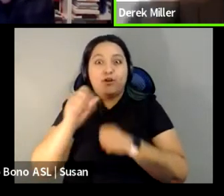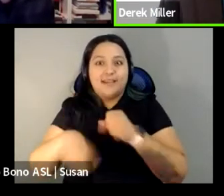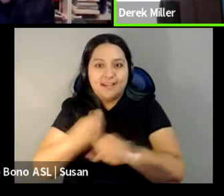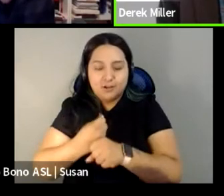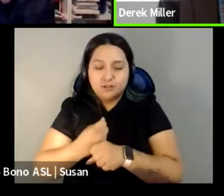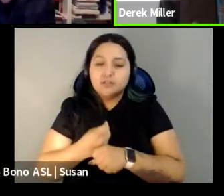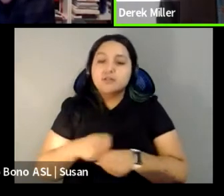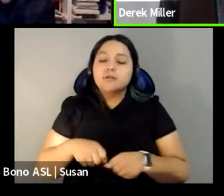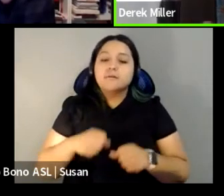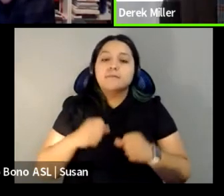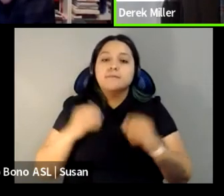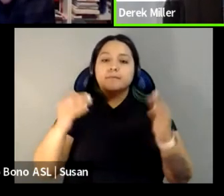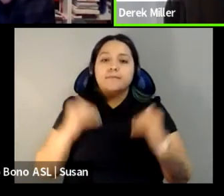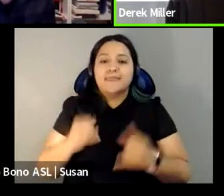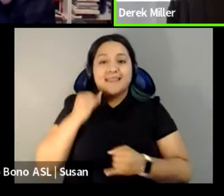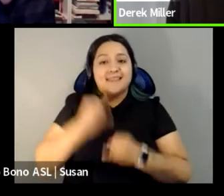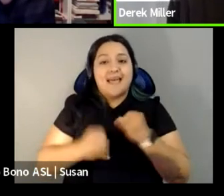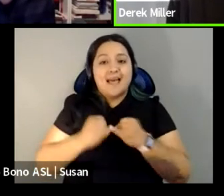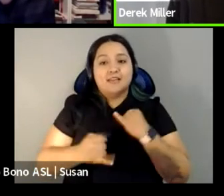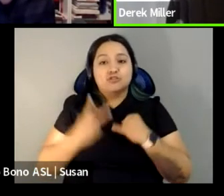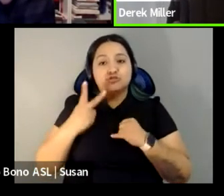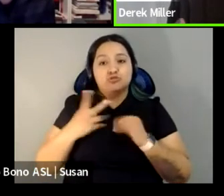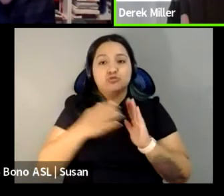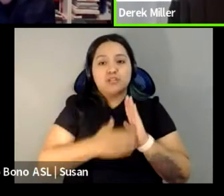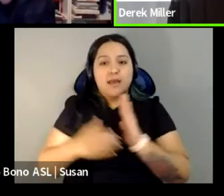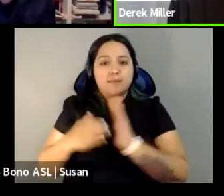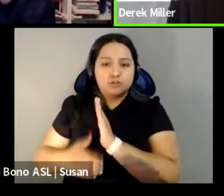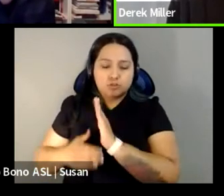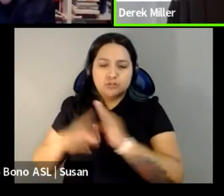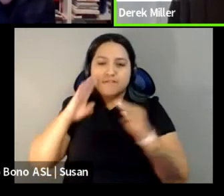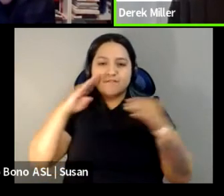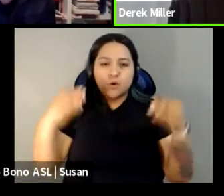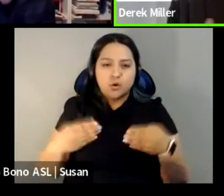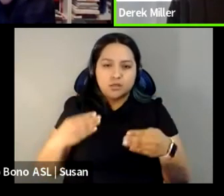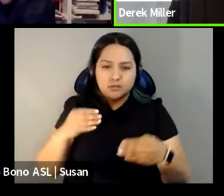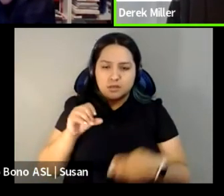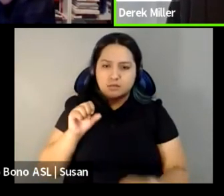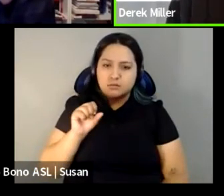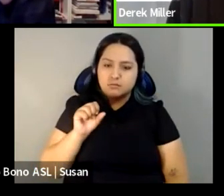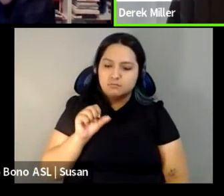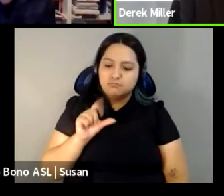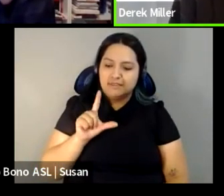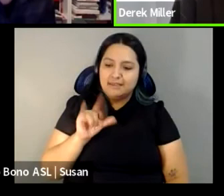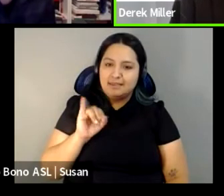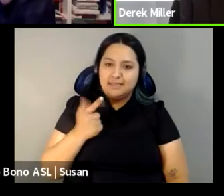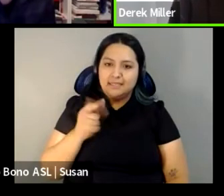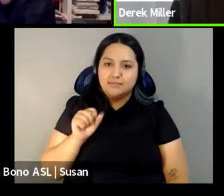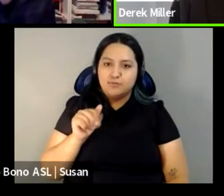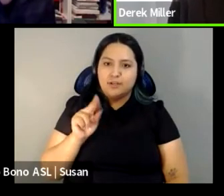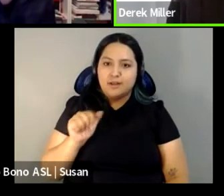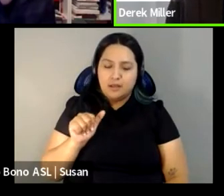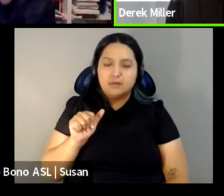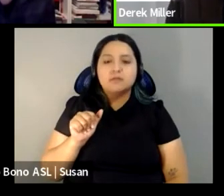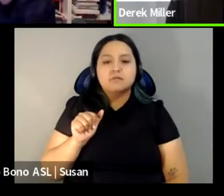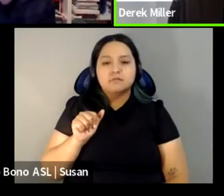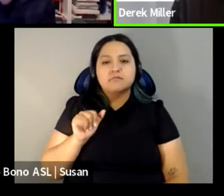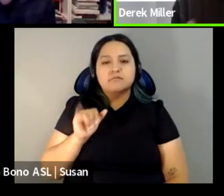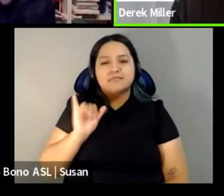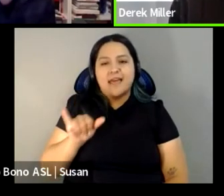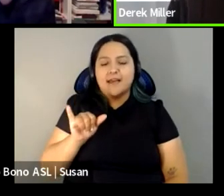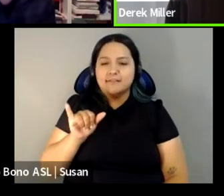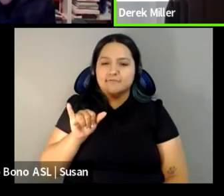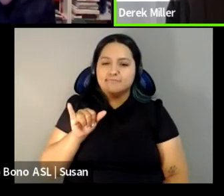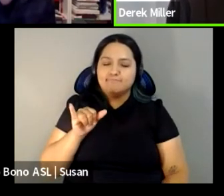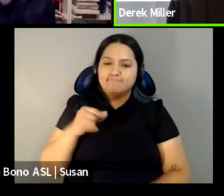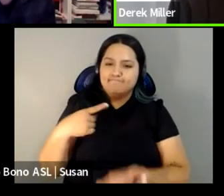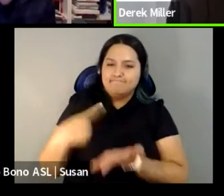focus on Ring v. Spina, a case in which the legality of the Dramatists Guild comes into question. Part